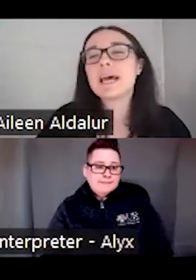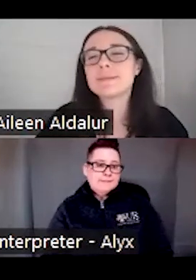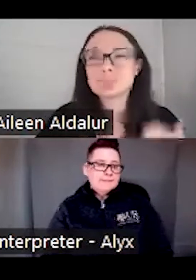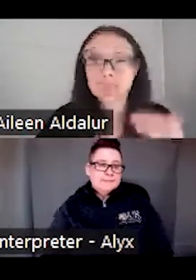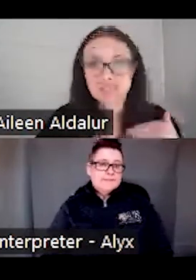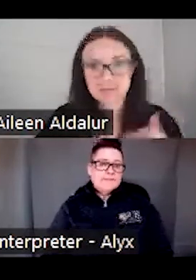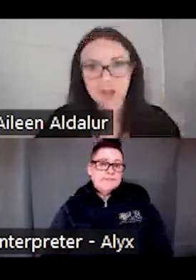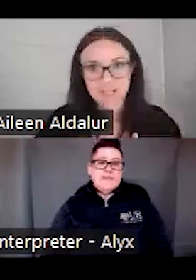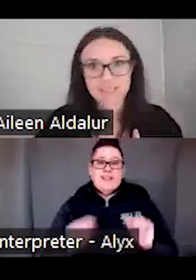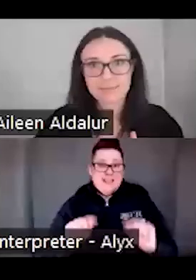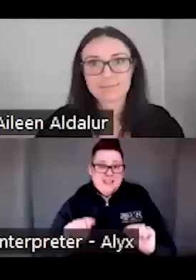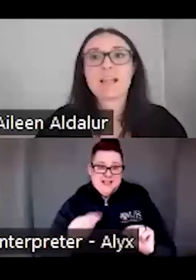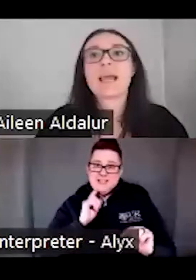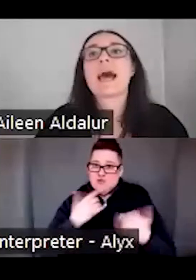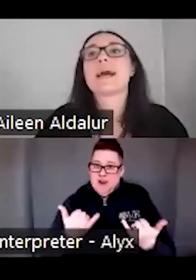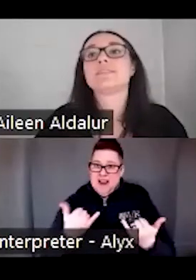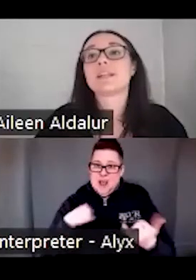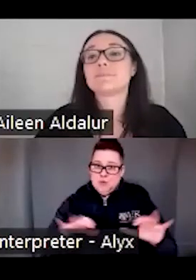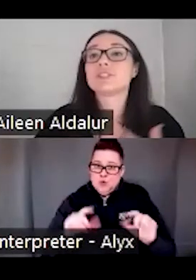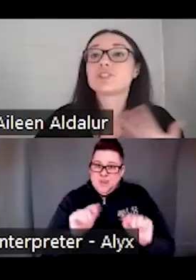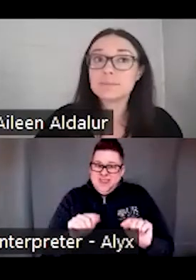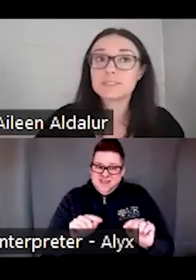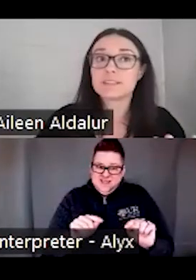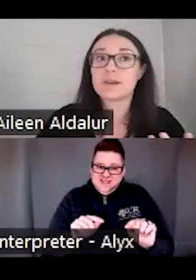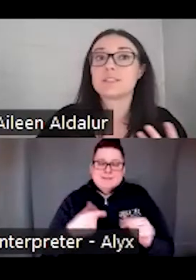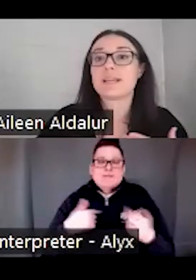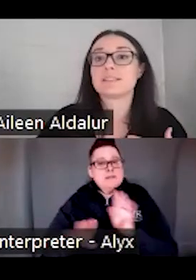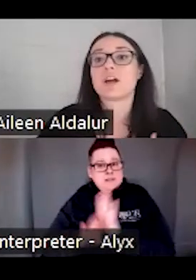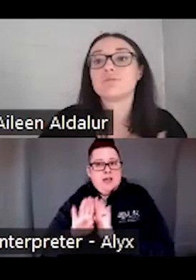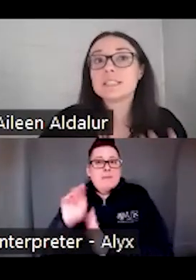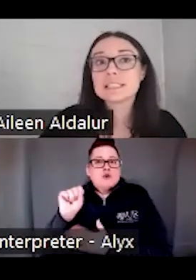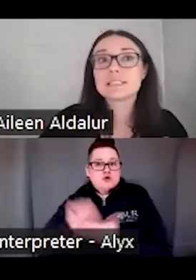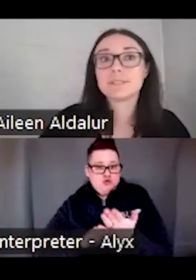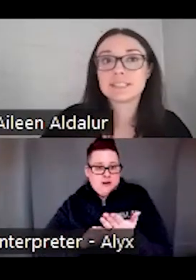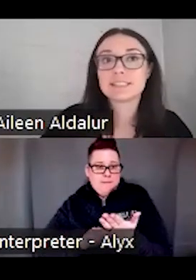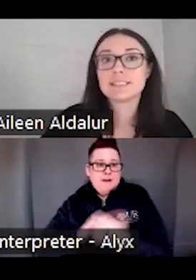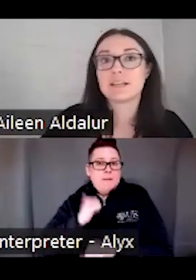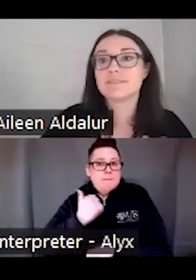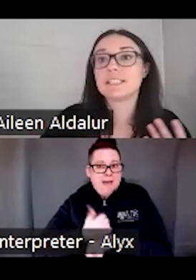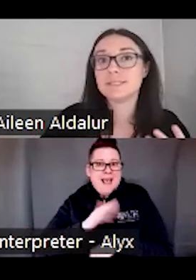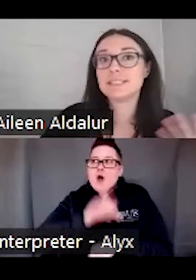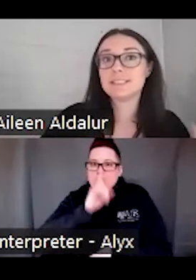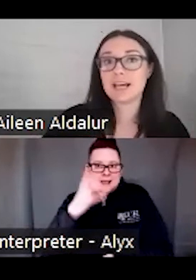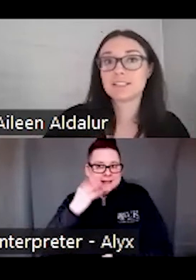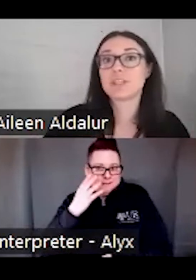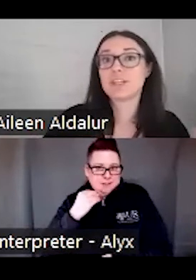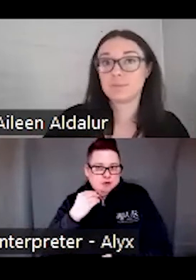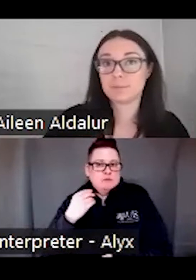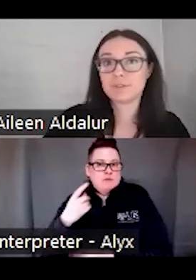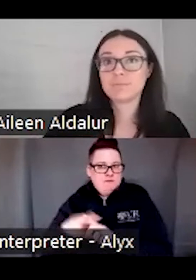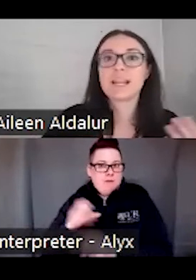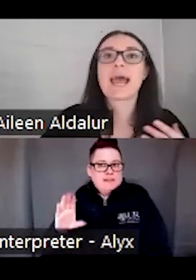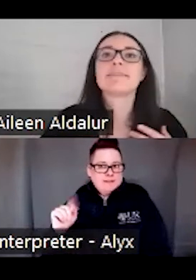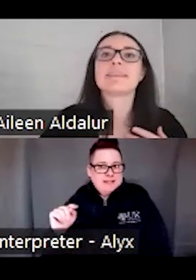So this step is currently in progress. I developed a script that was based on real experiences of CBT-TS with